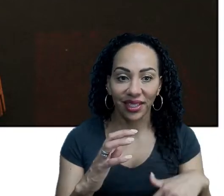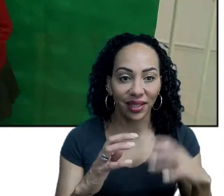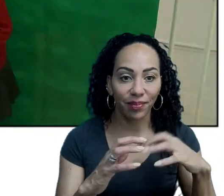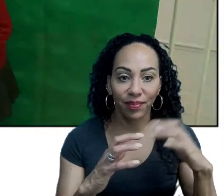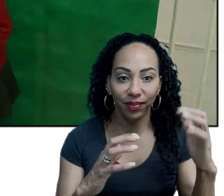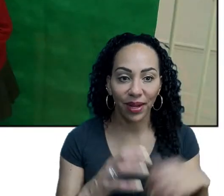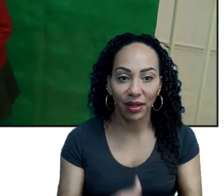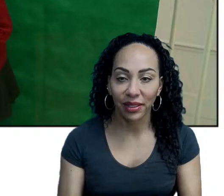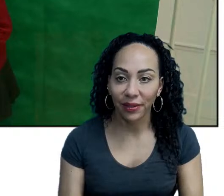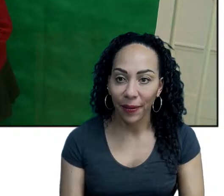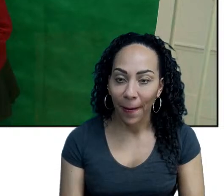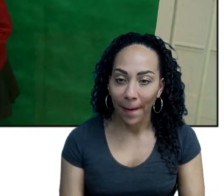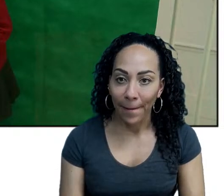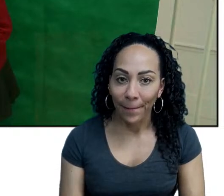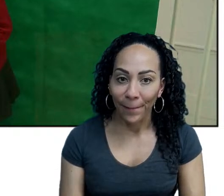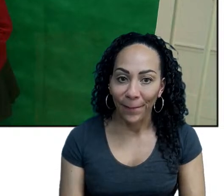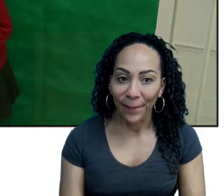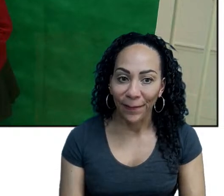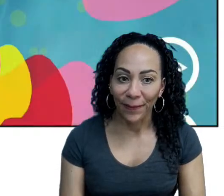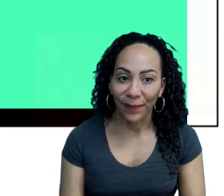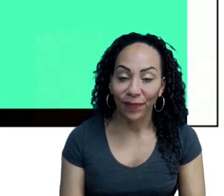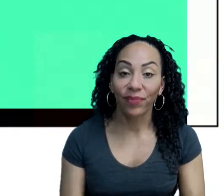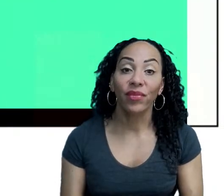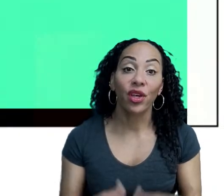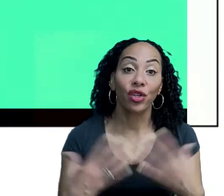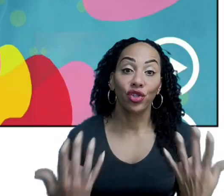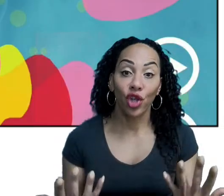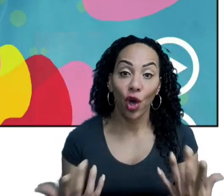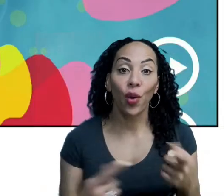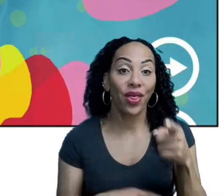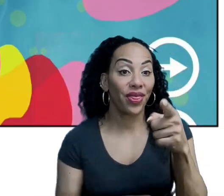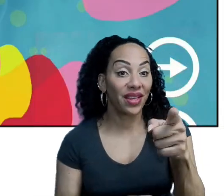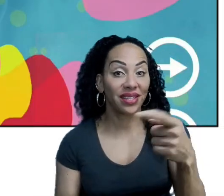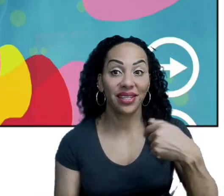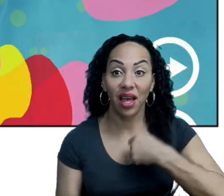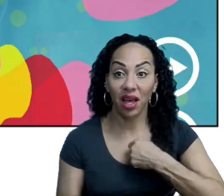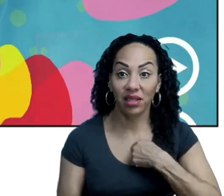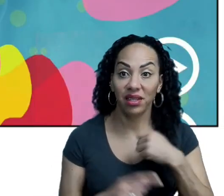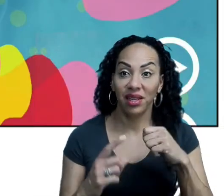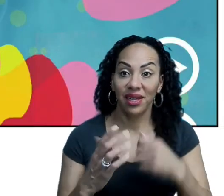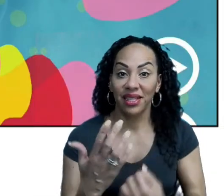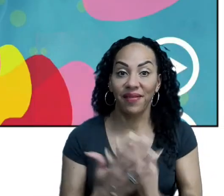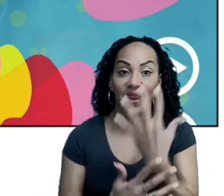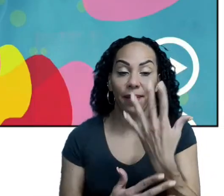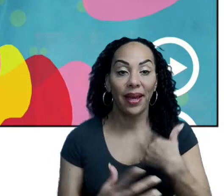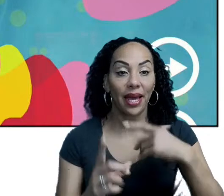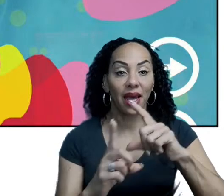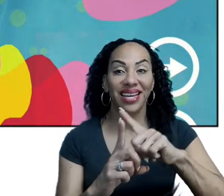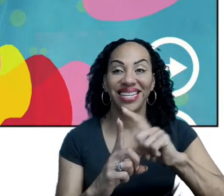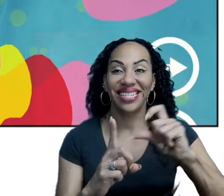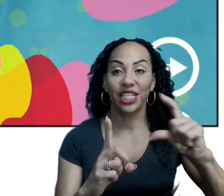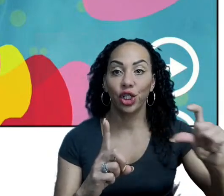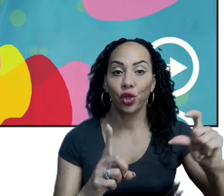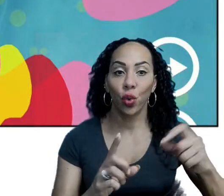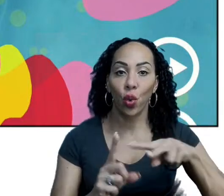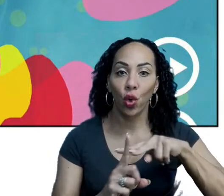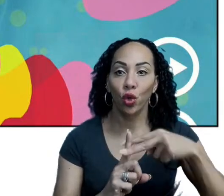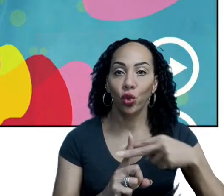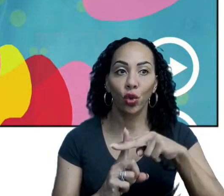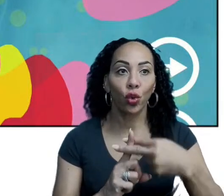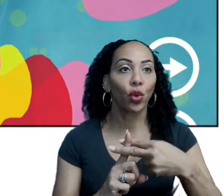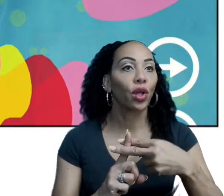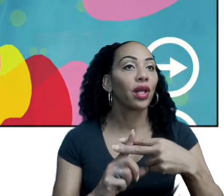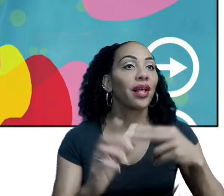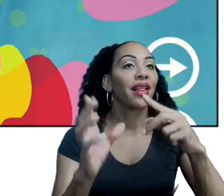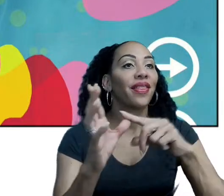ways. And so this is us developing our digital tool, the Acrux Seasons, which we launched